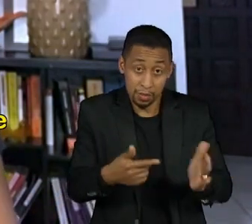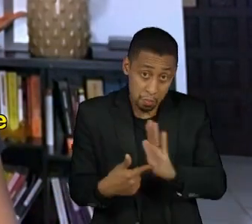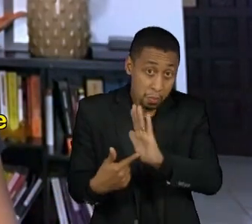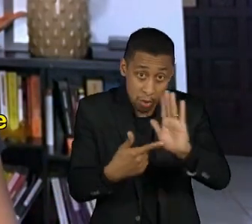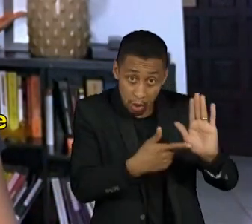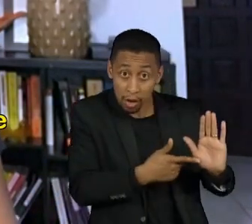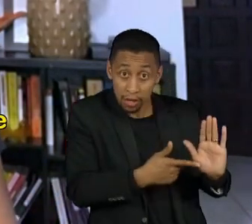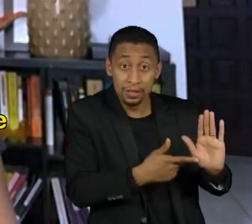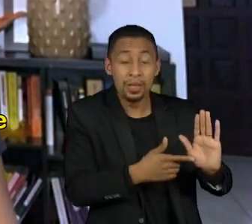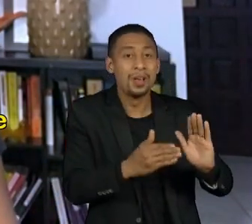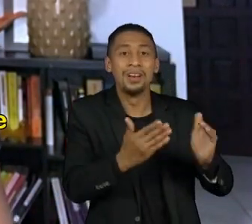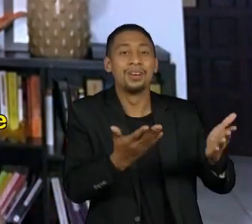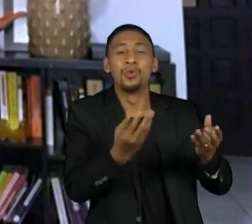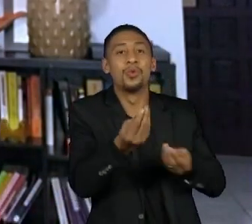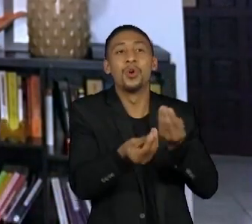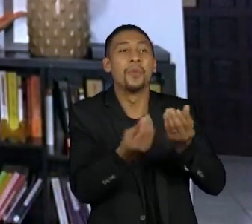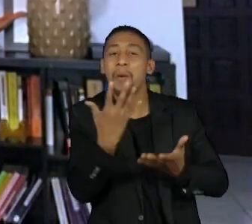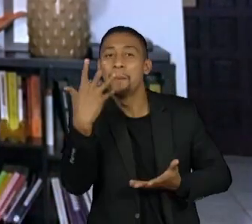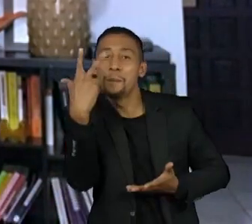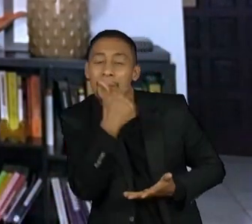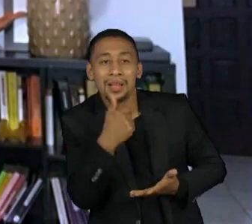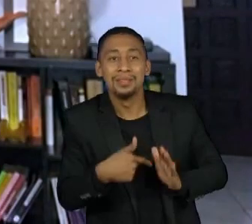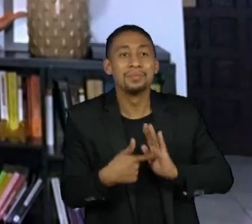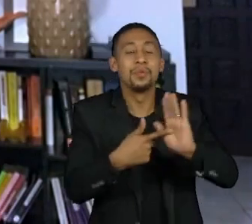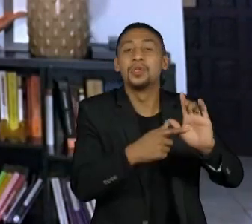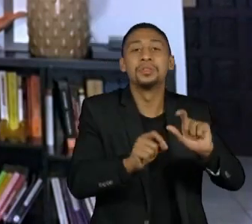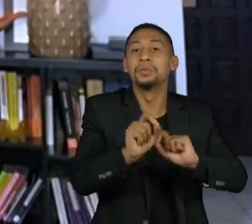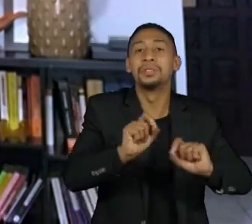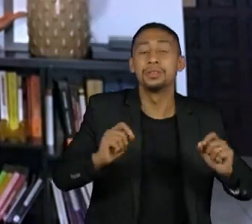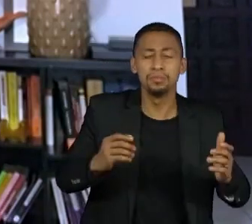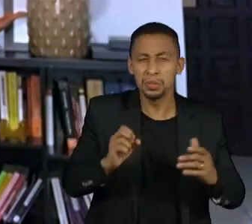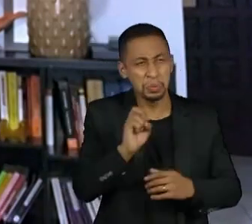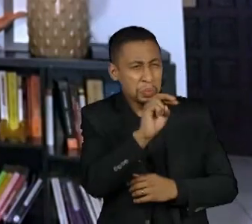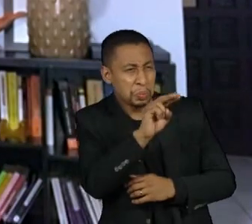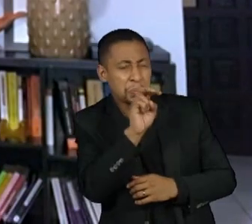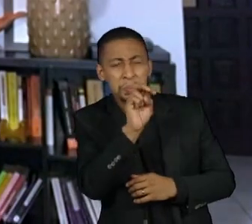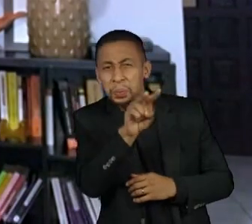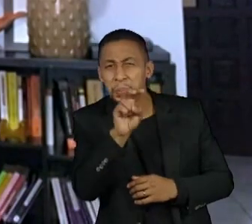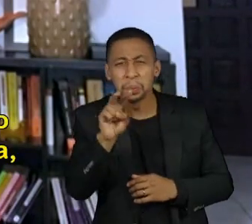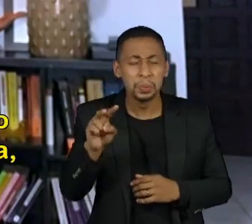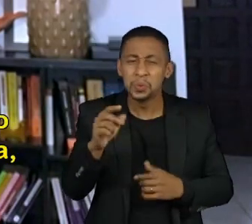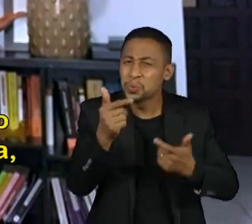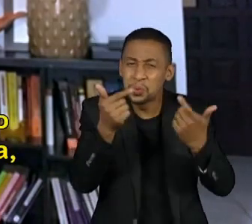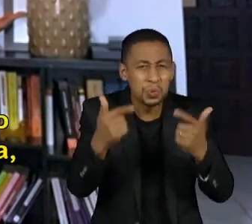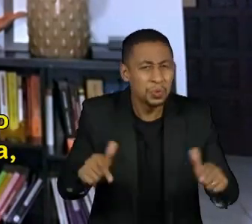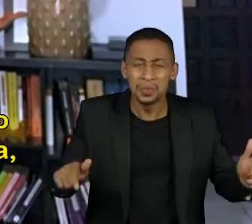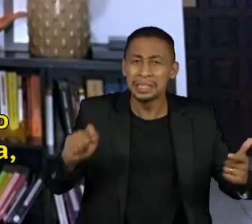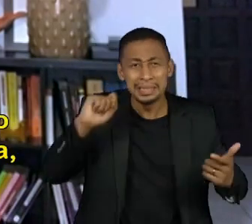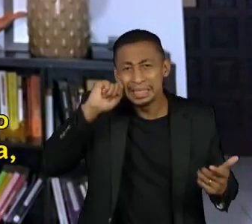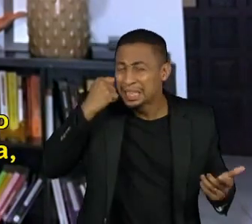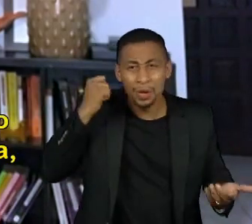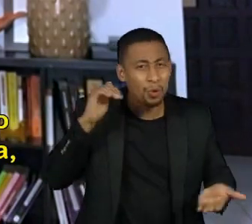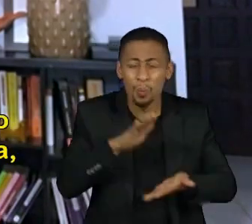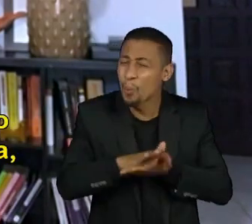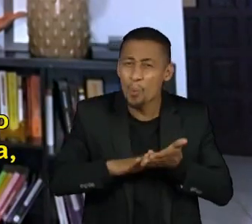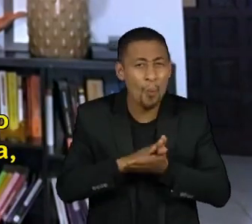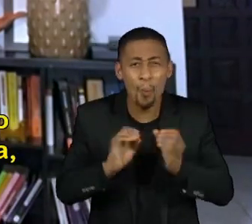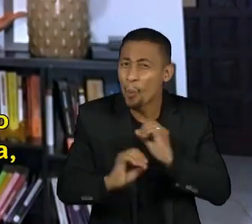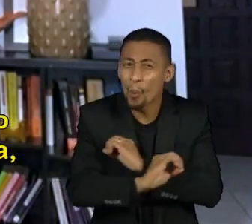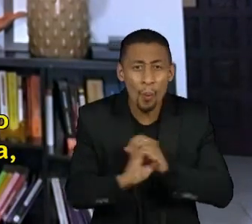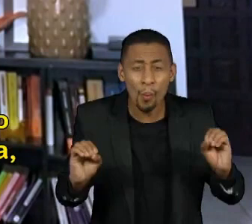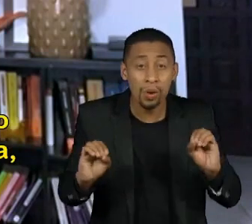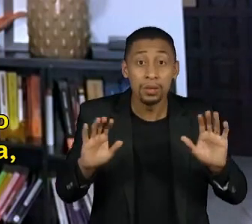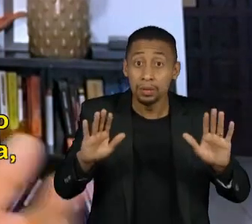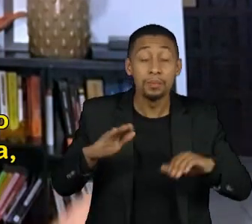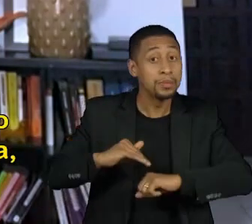beauty ideals are in that country. And I don't remember seeing one single Black, especially dark-skinned, I should say,